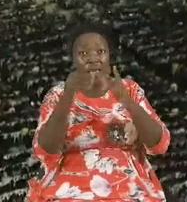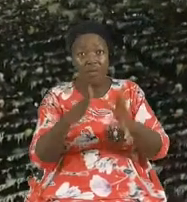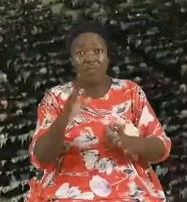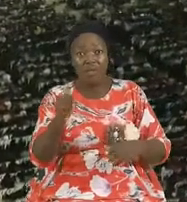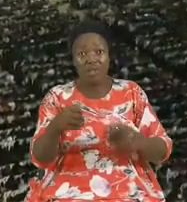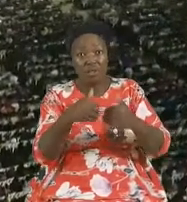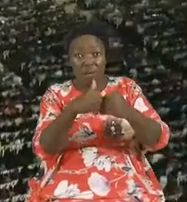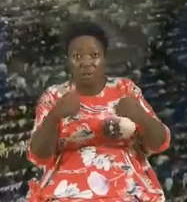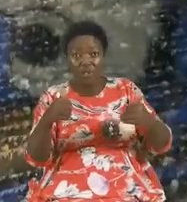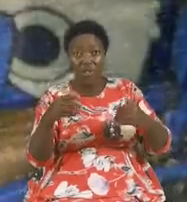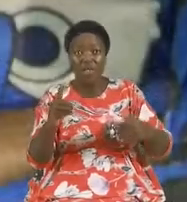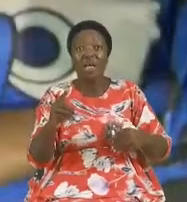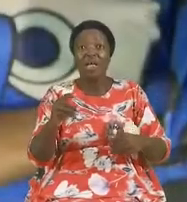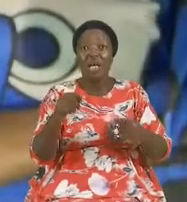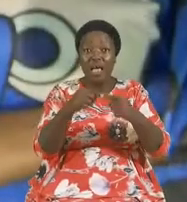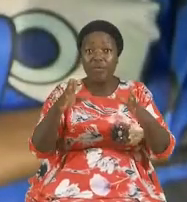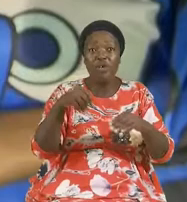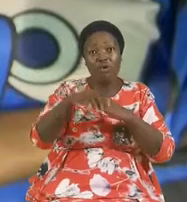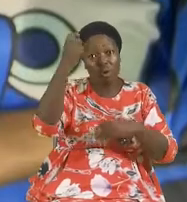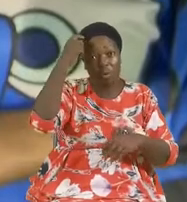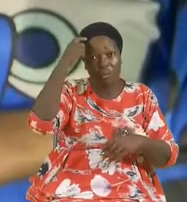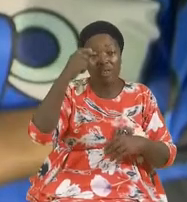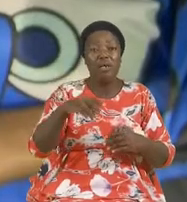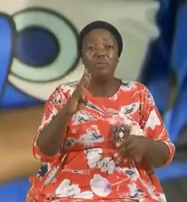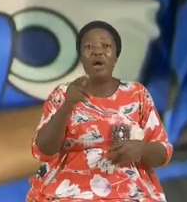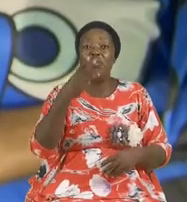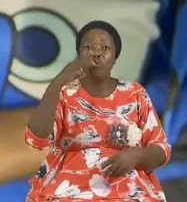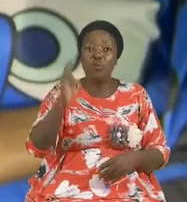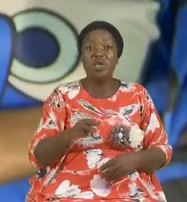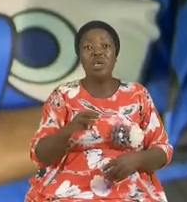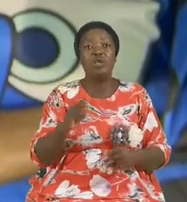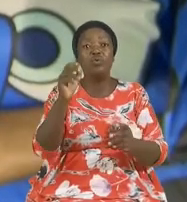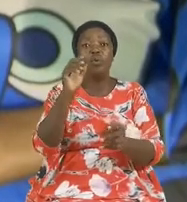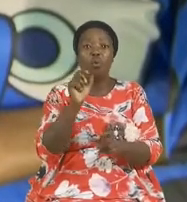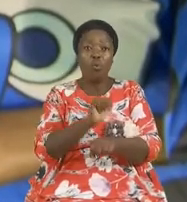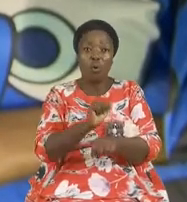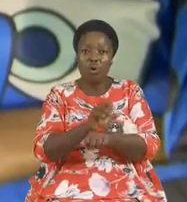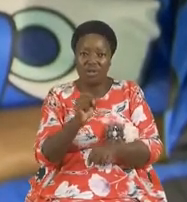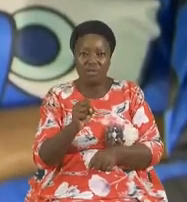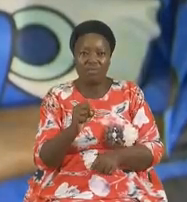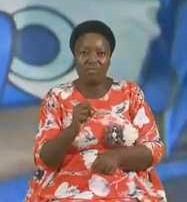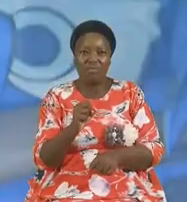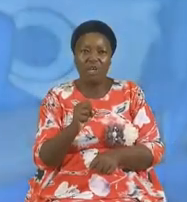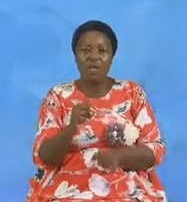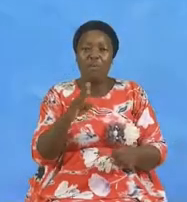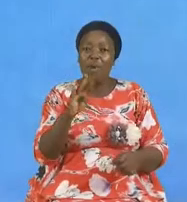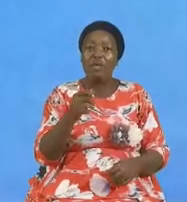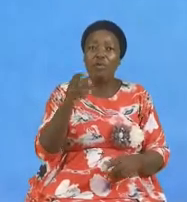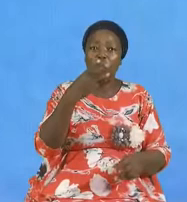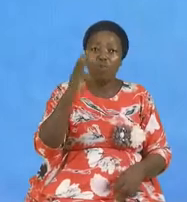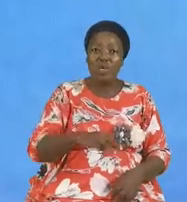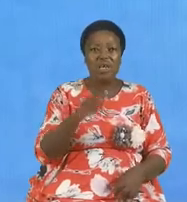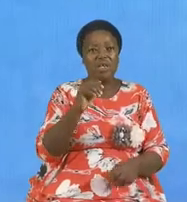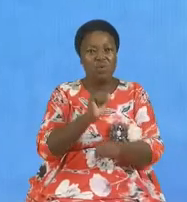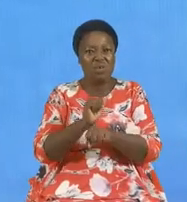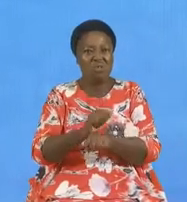Then you that were enemies, alienated, and enemies in your mind by wicked